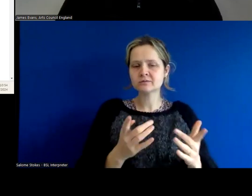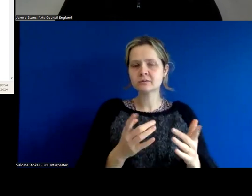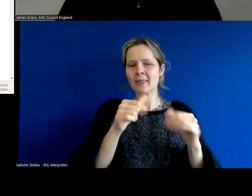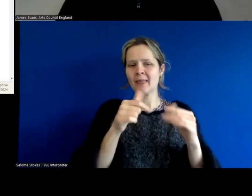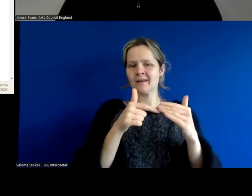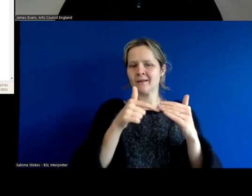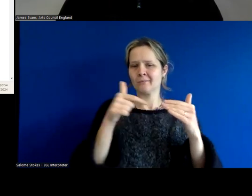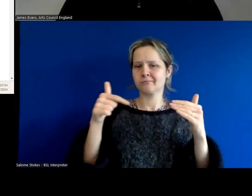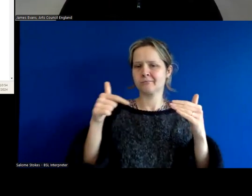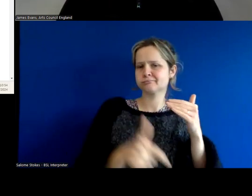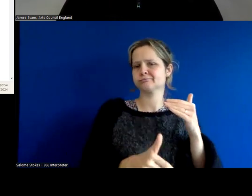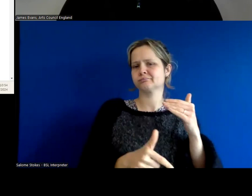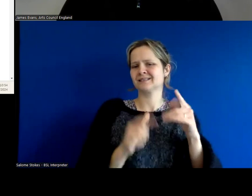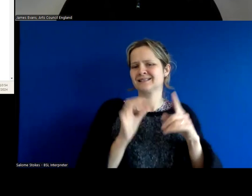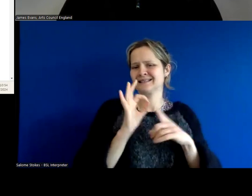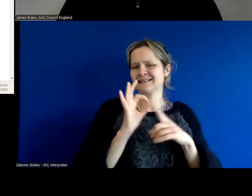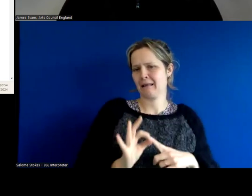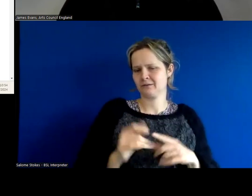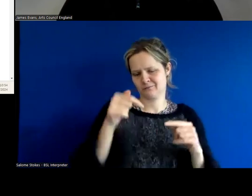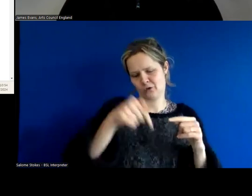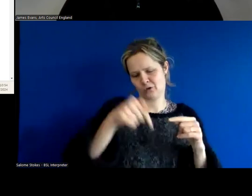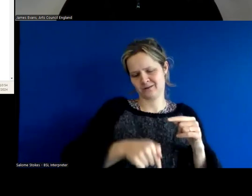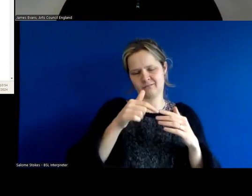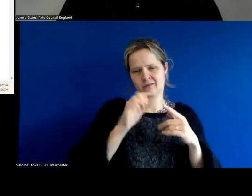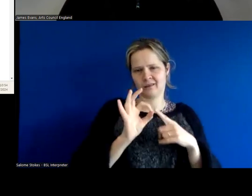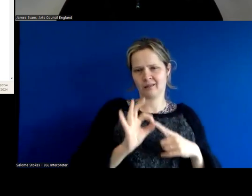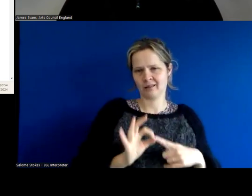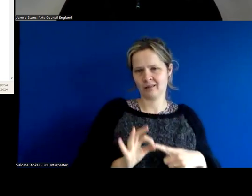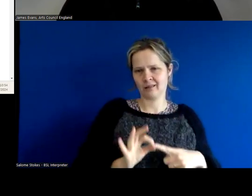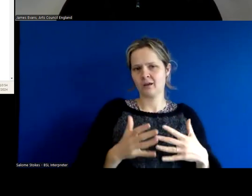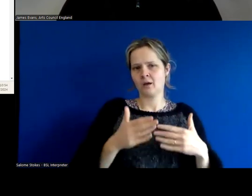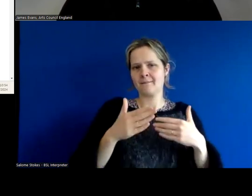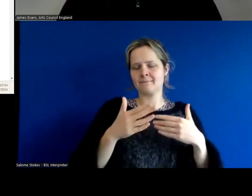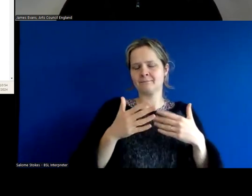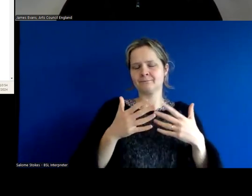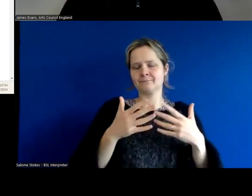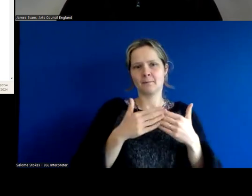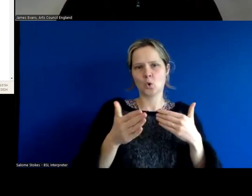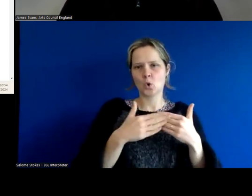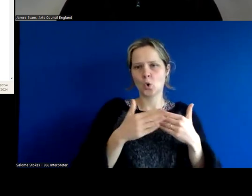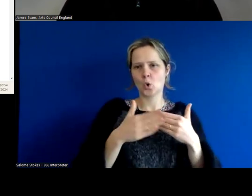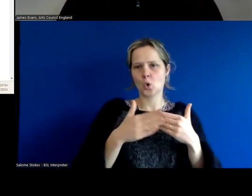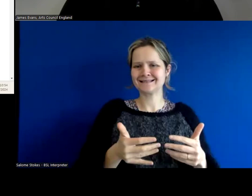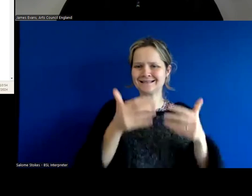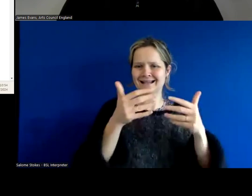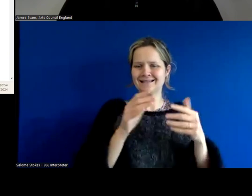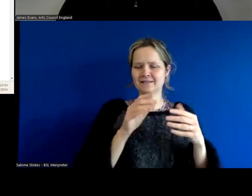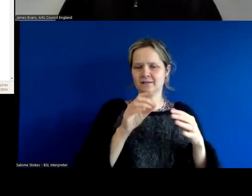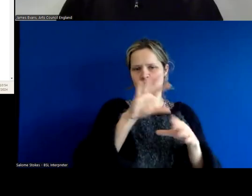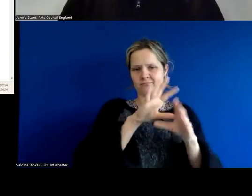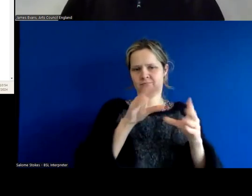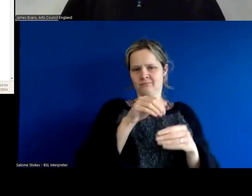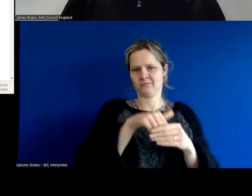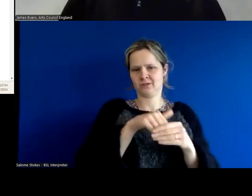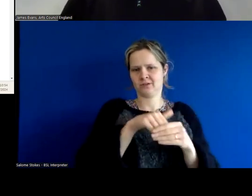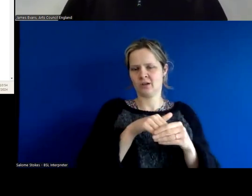lot more detail as you go down into a lot more of our data sets. So the summary report is a snapshot,